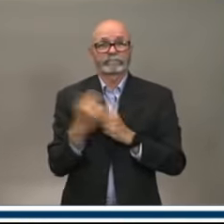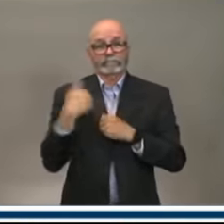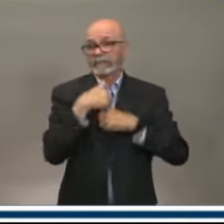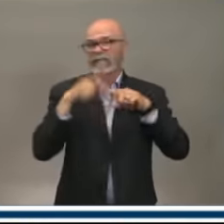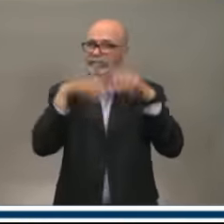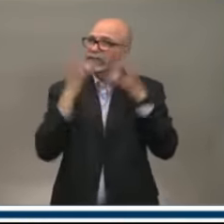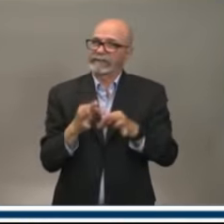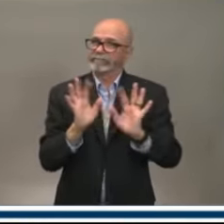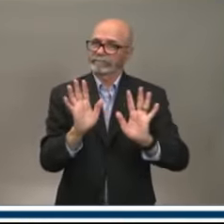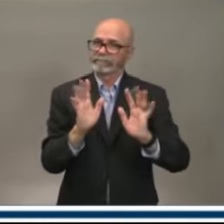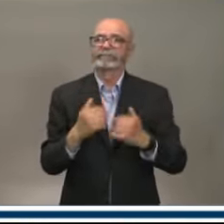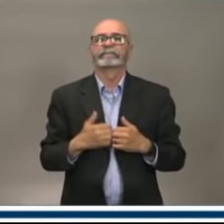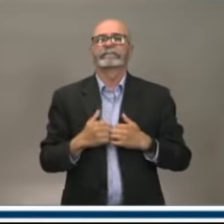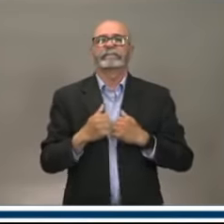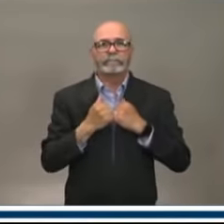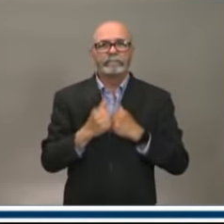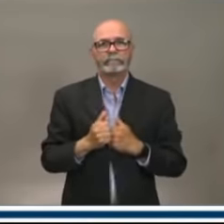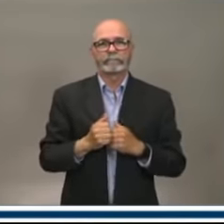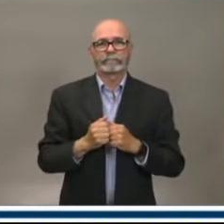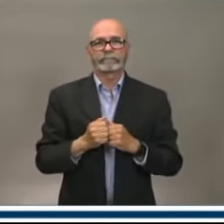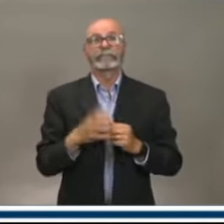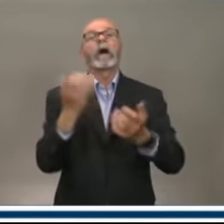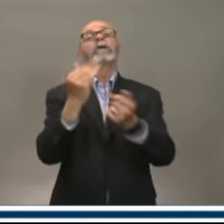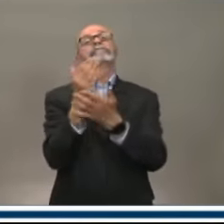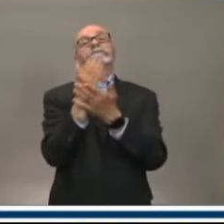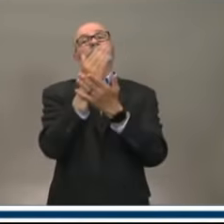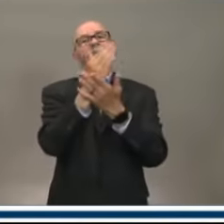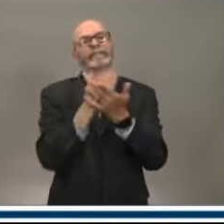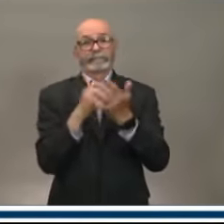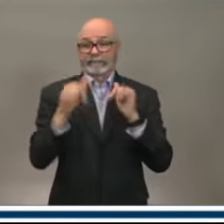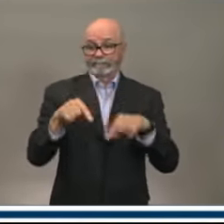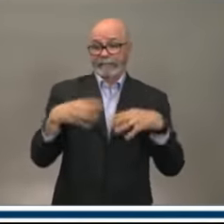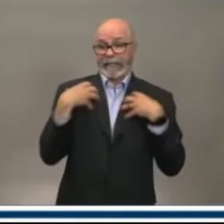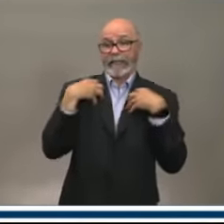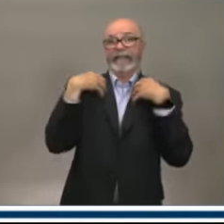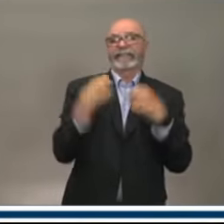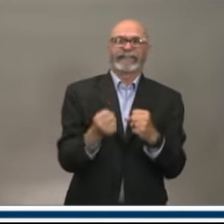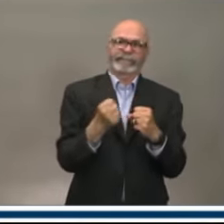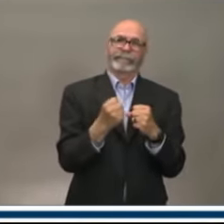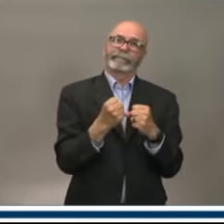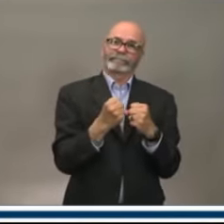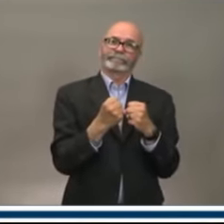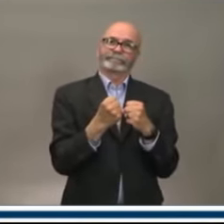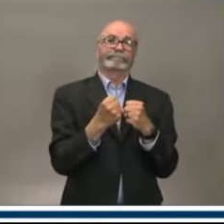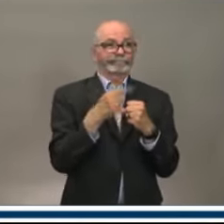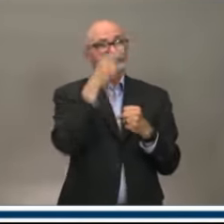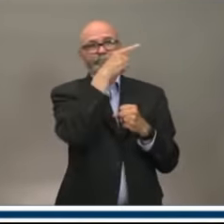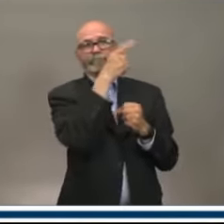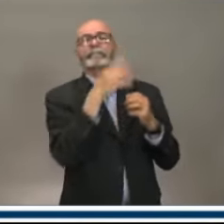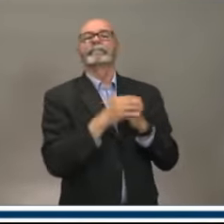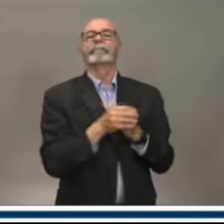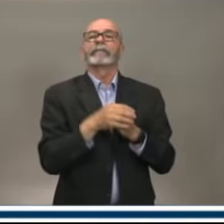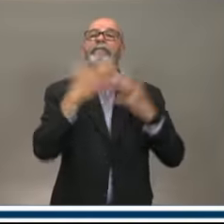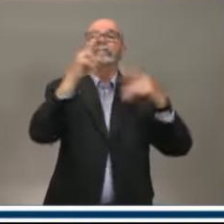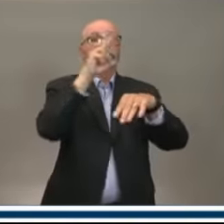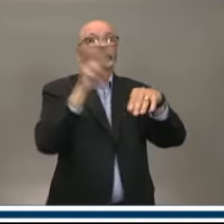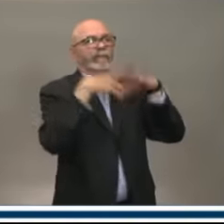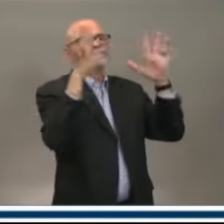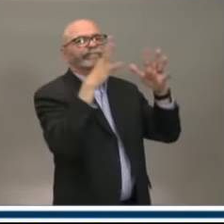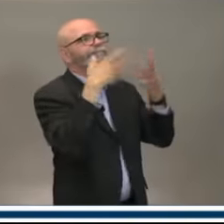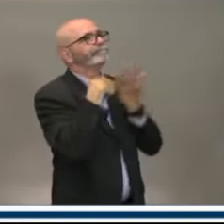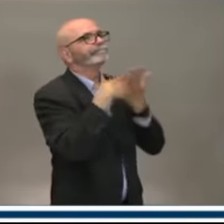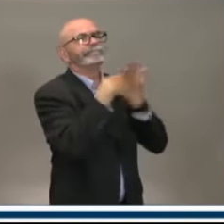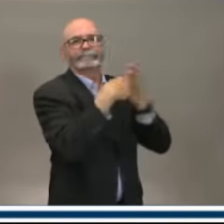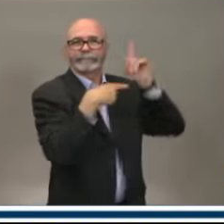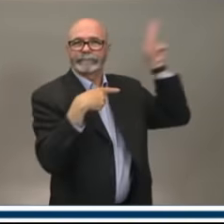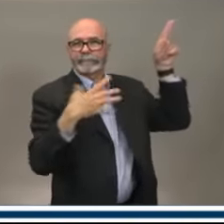Part of what we're doing in public health at the national level, we've worked together, and this is, that what are